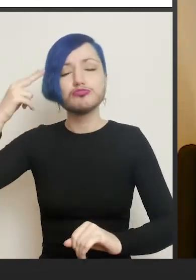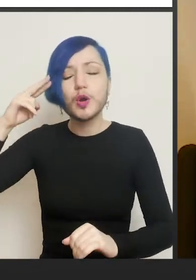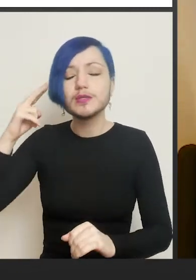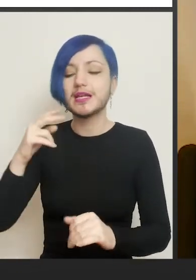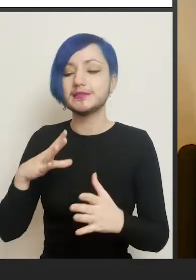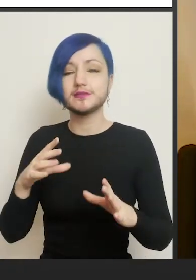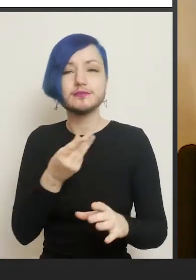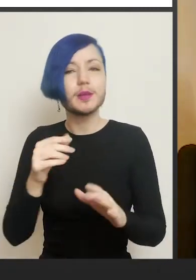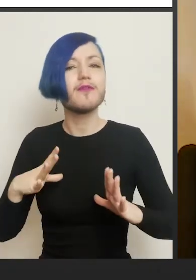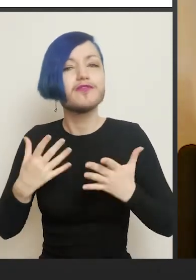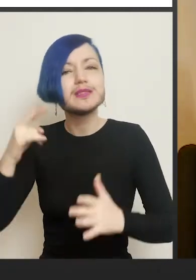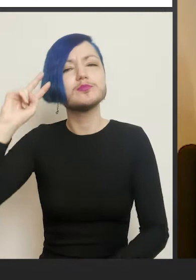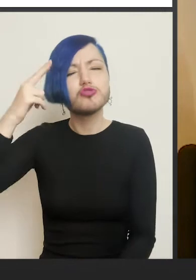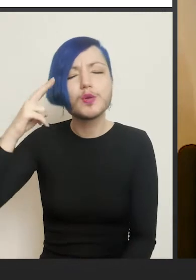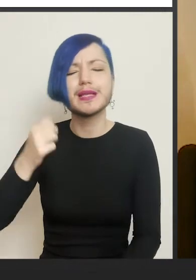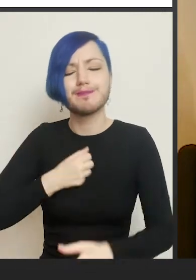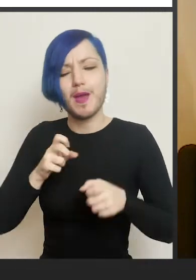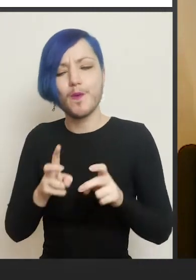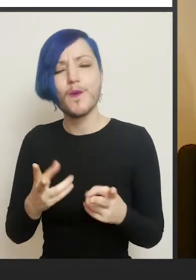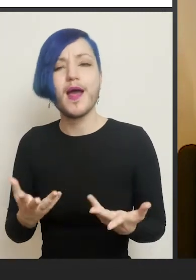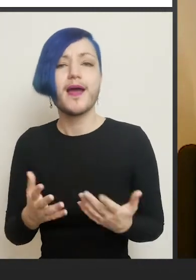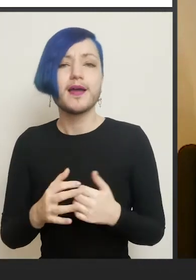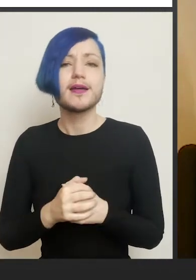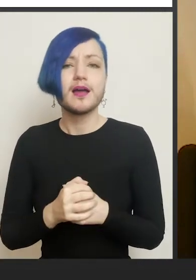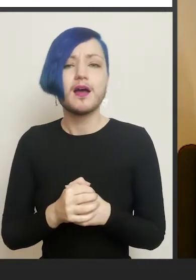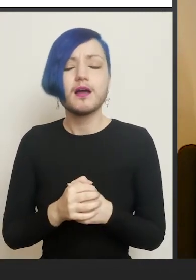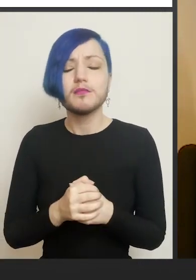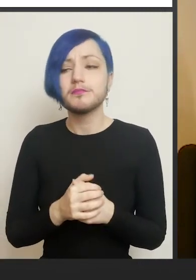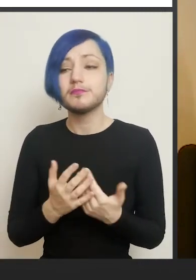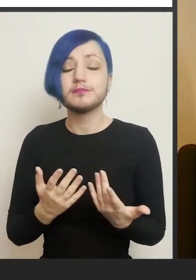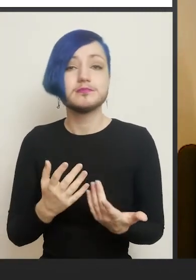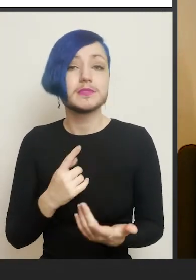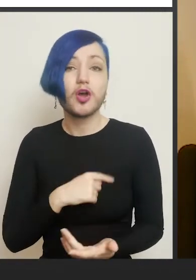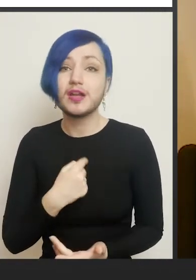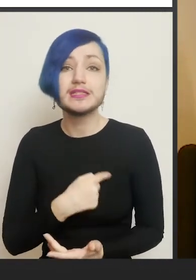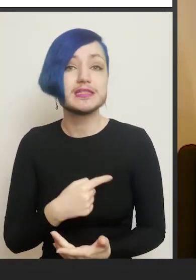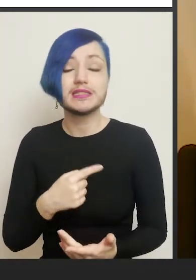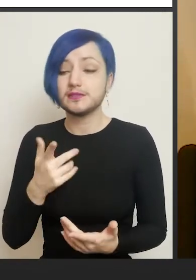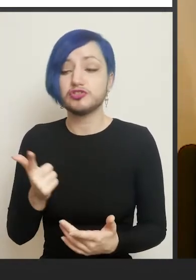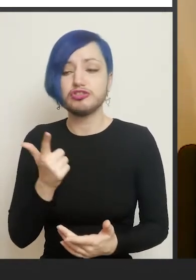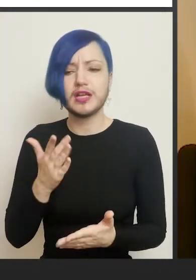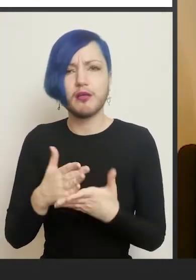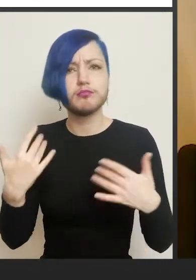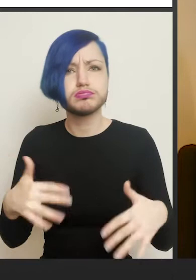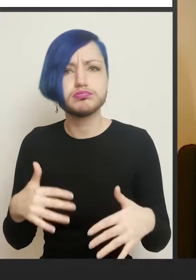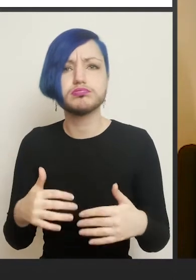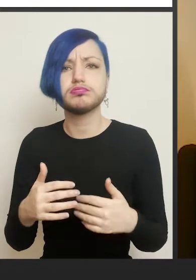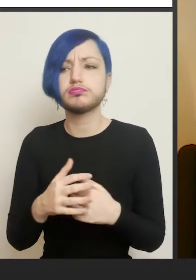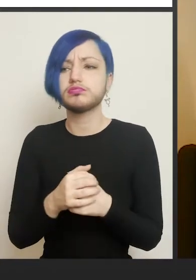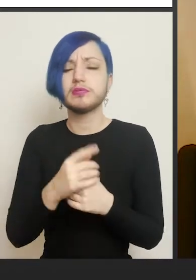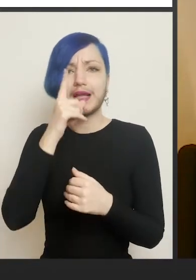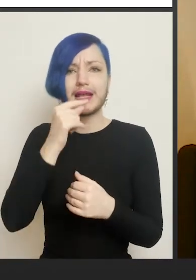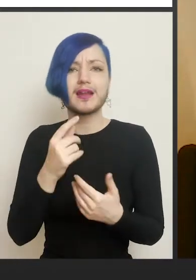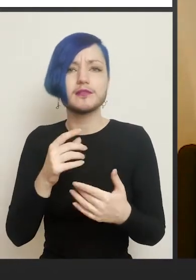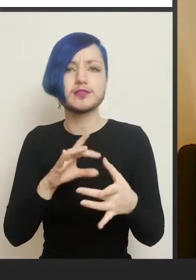the freedoms to do this, and just it's been an incredible journey as well, being able to sort of like